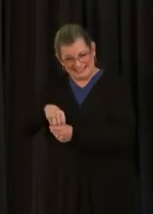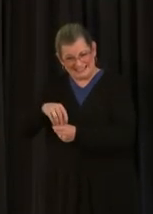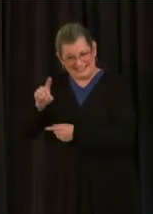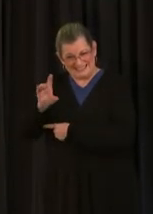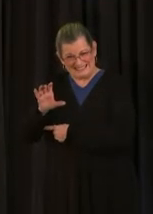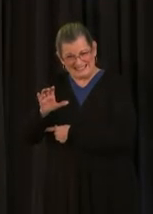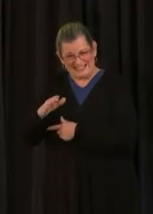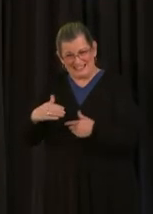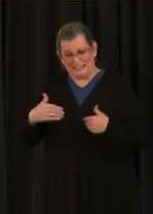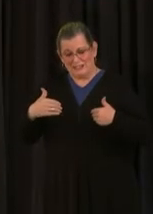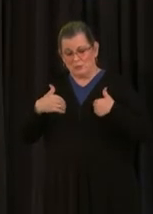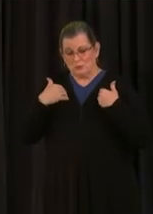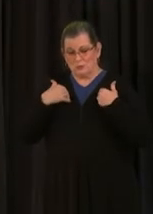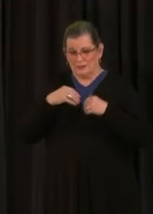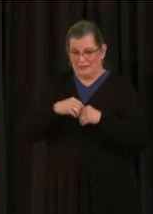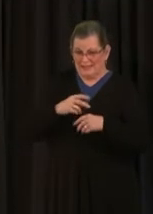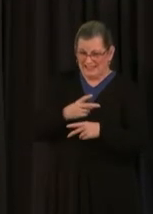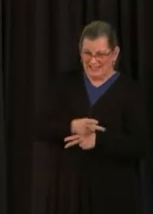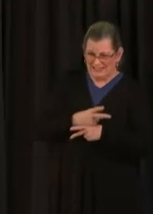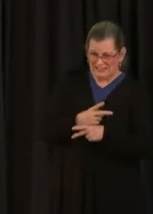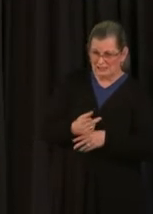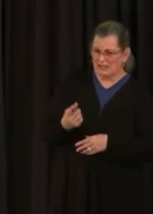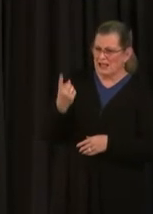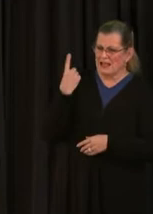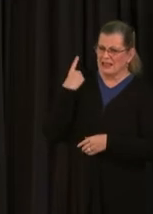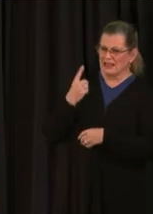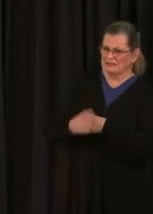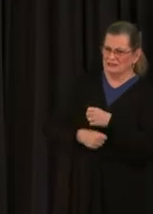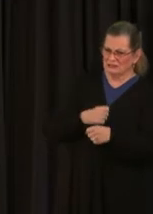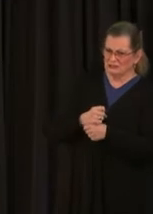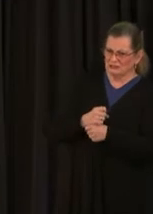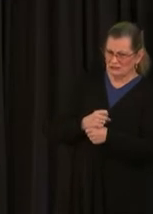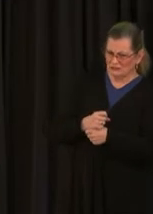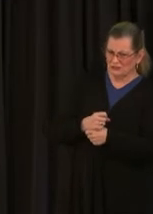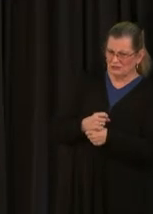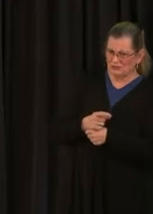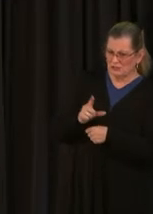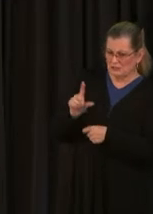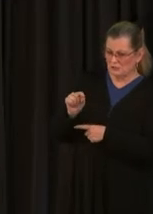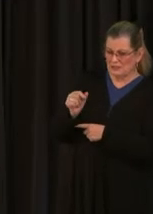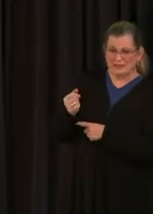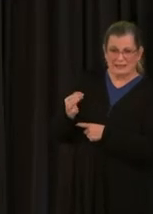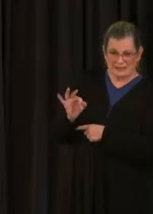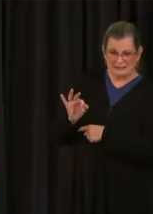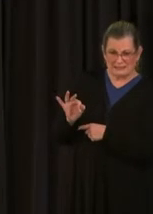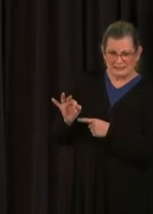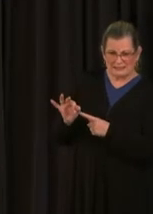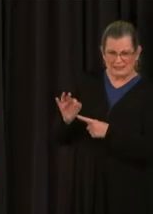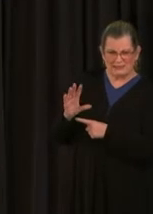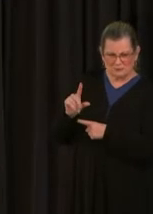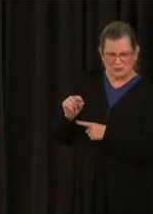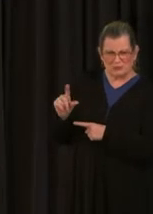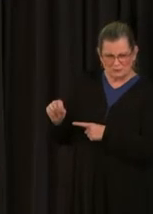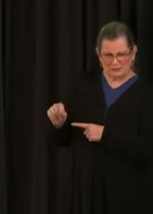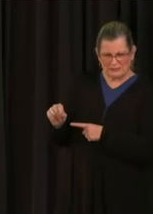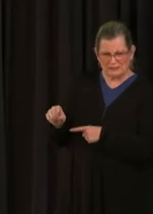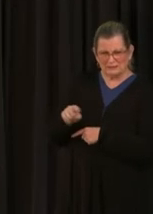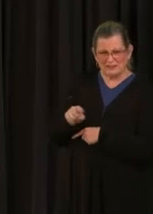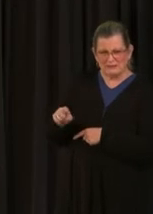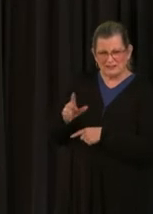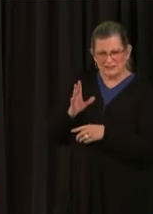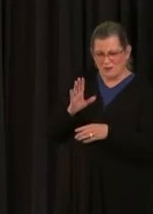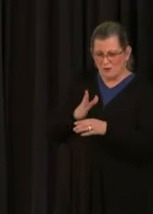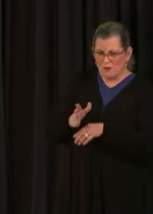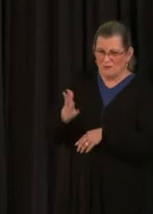of the district. Last year, for school year 1920, over 50,000 unique Kid Ride Free cards were issued